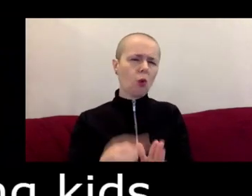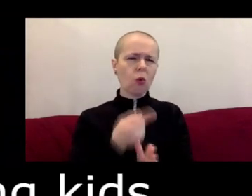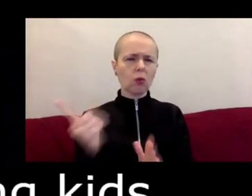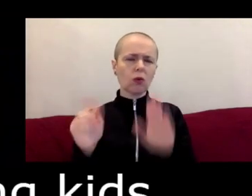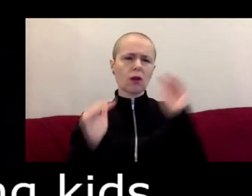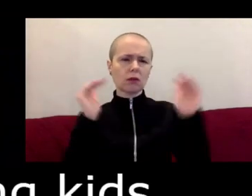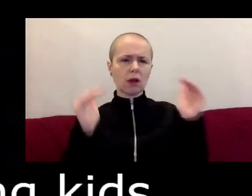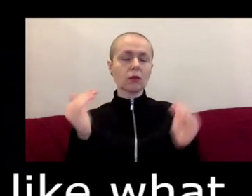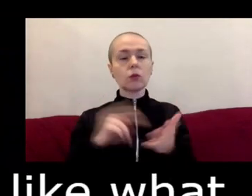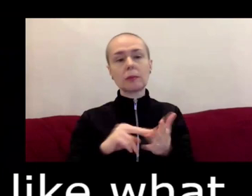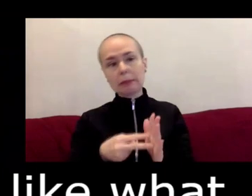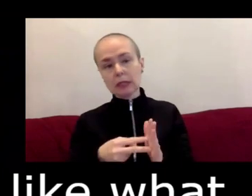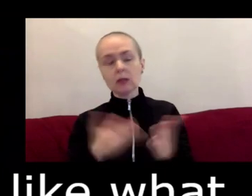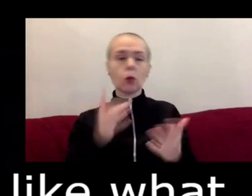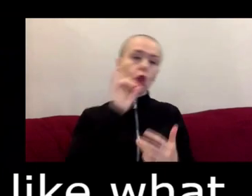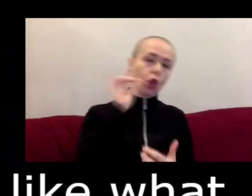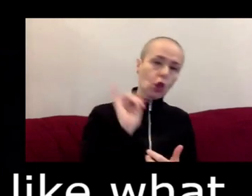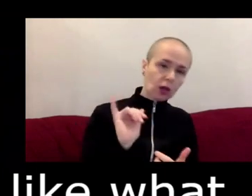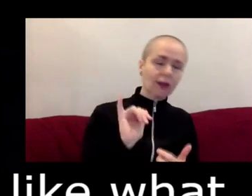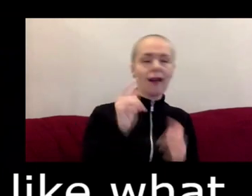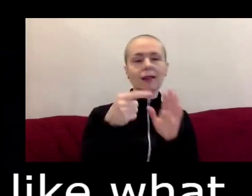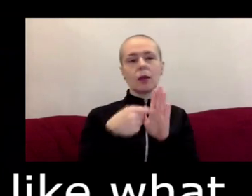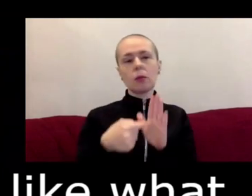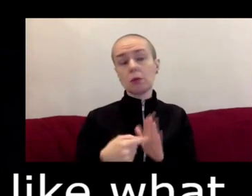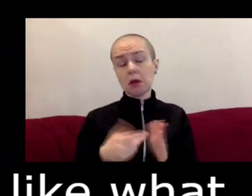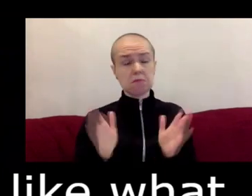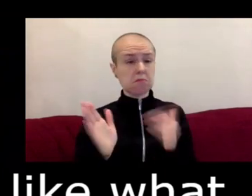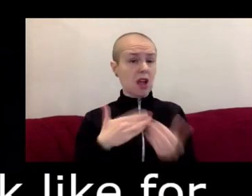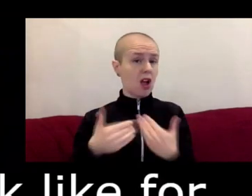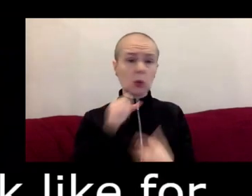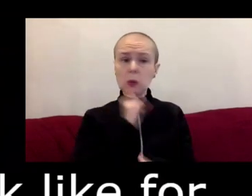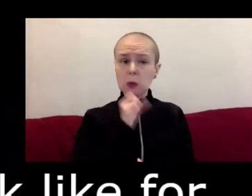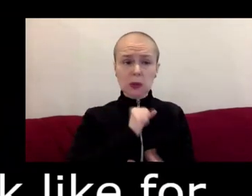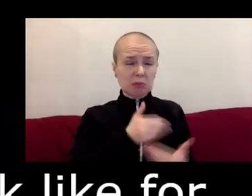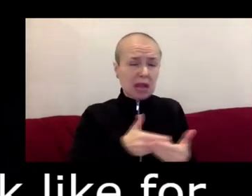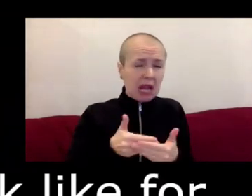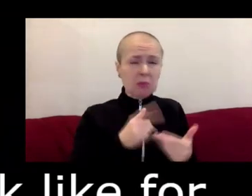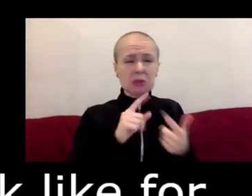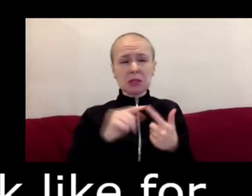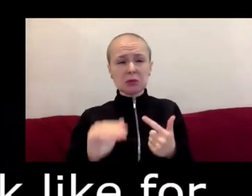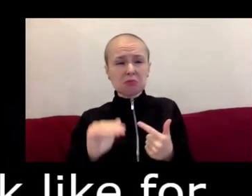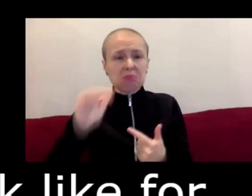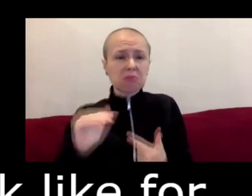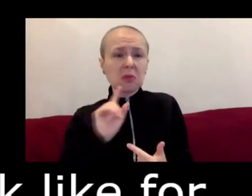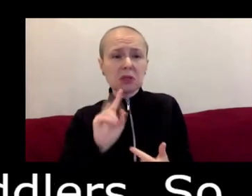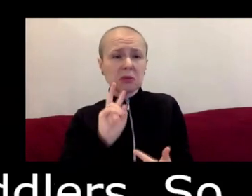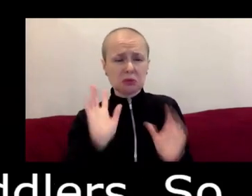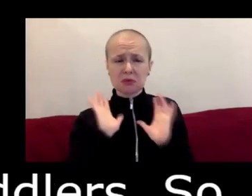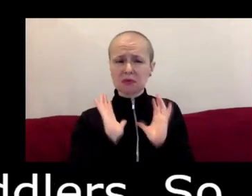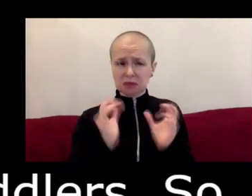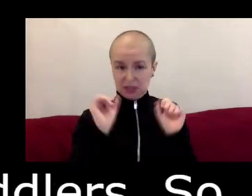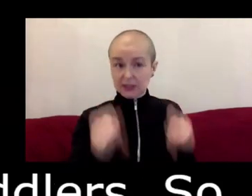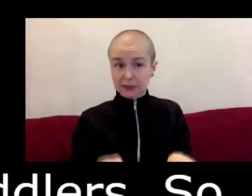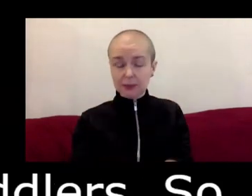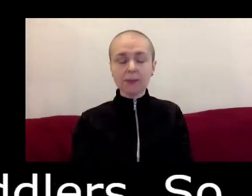STEM or STEAM can look like for even like babies and toddlers. So for this type of program, we do